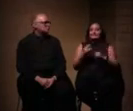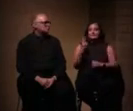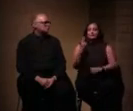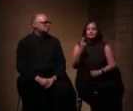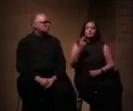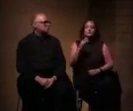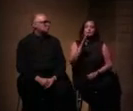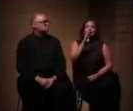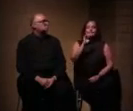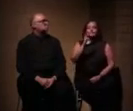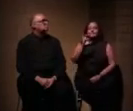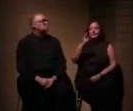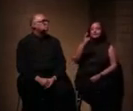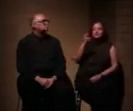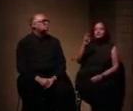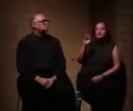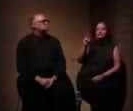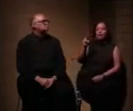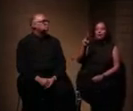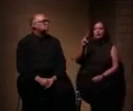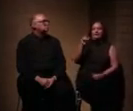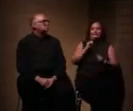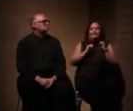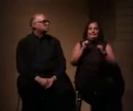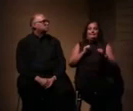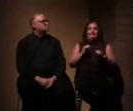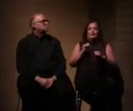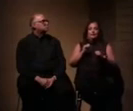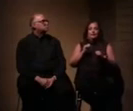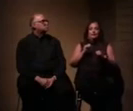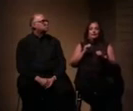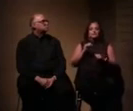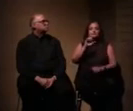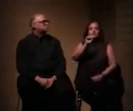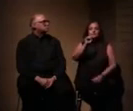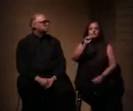Benchmark Theater, Stonewall, Benchmark Theater.